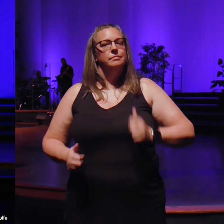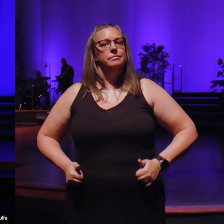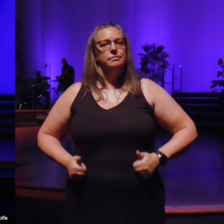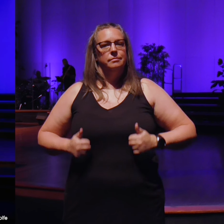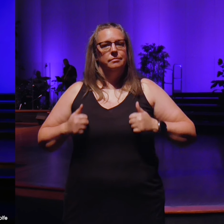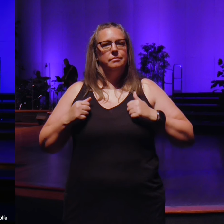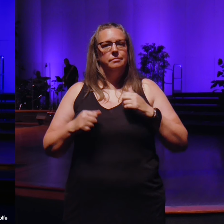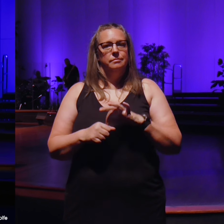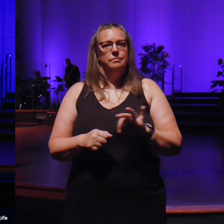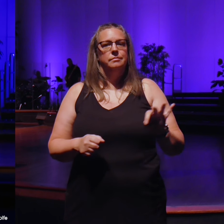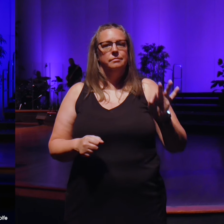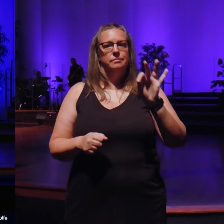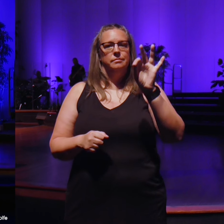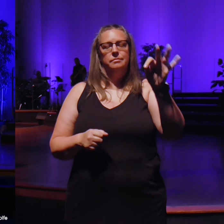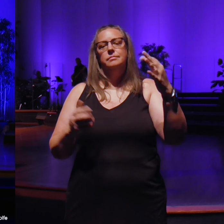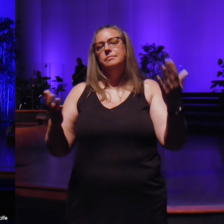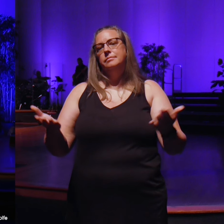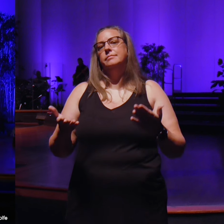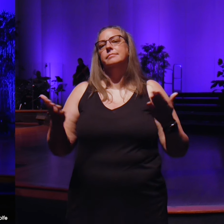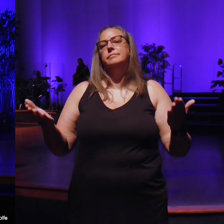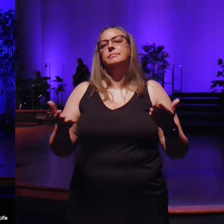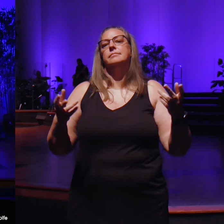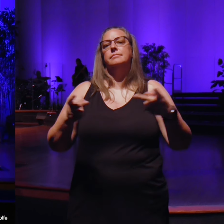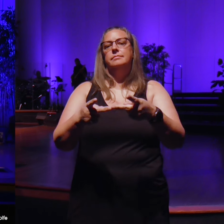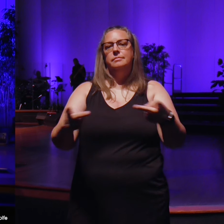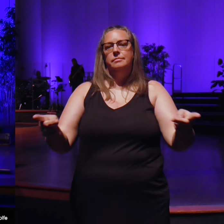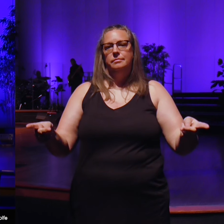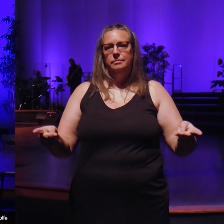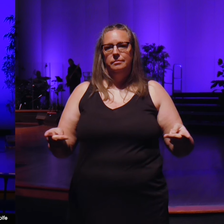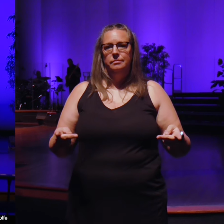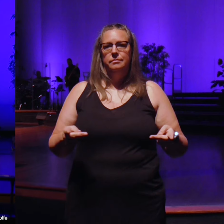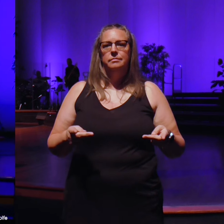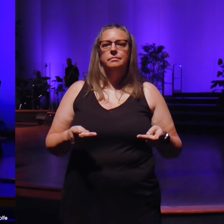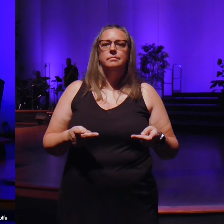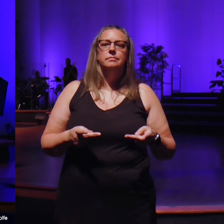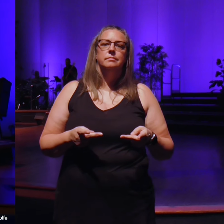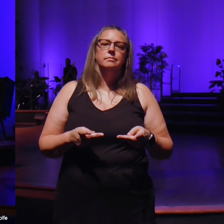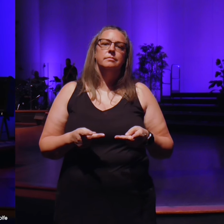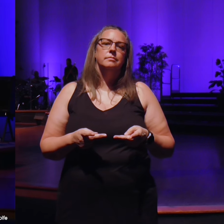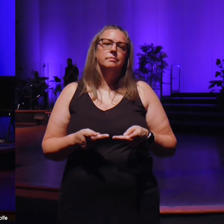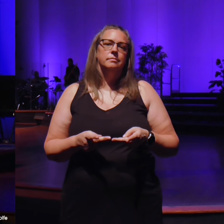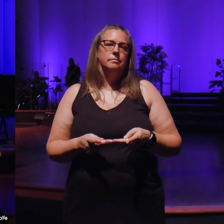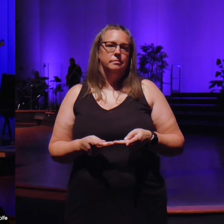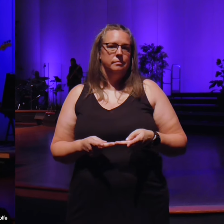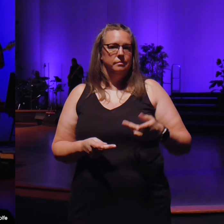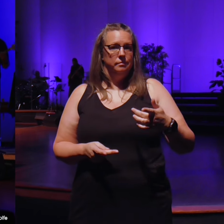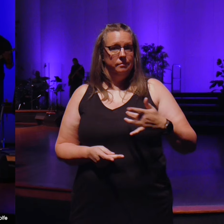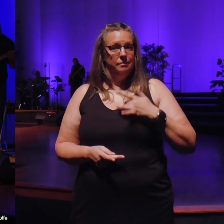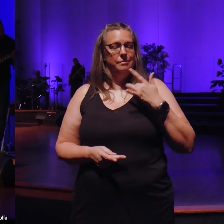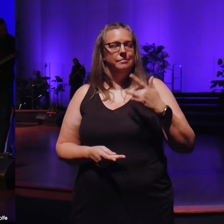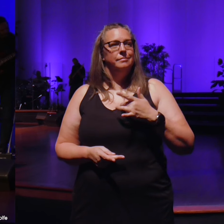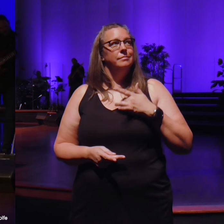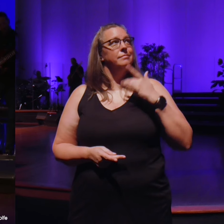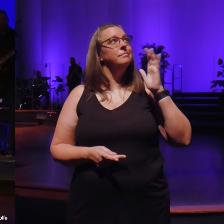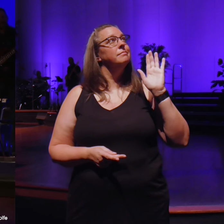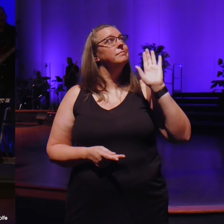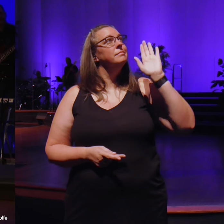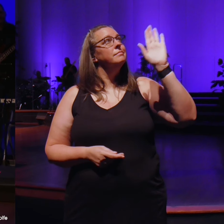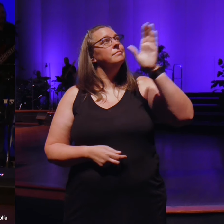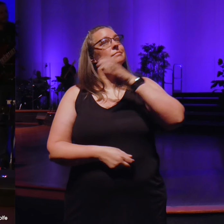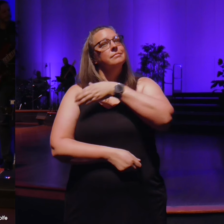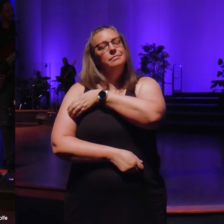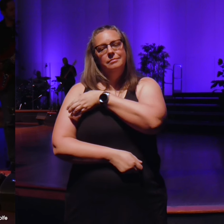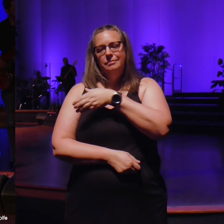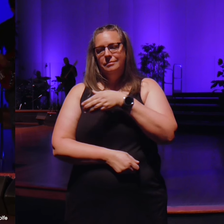Surely the presence of God is in this place. I can feel